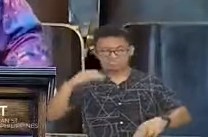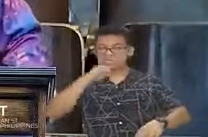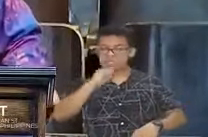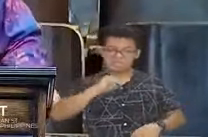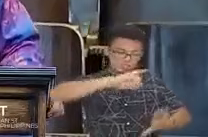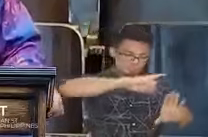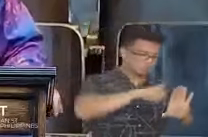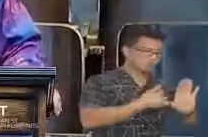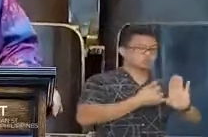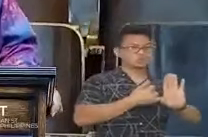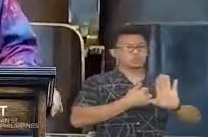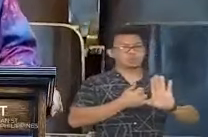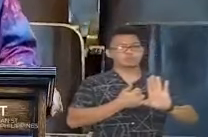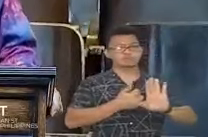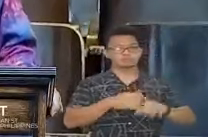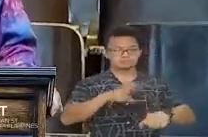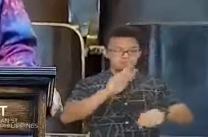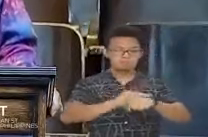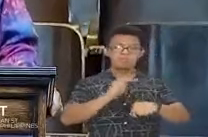Kinahanglan mag-appeal mo.